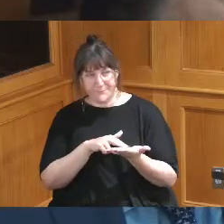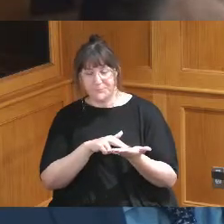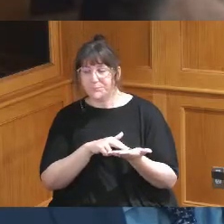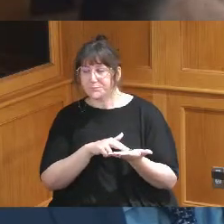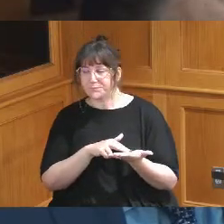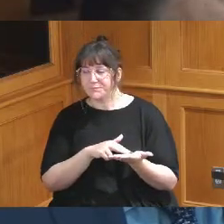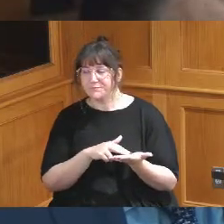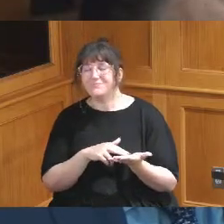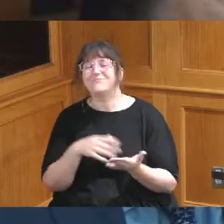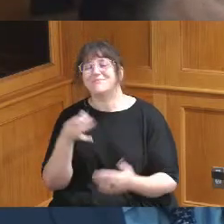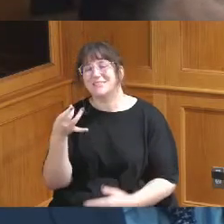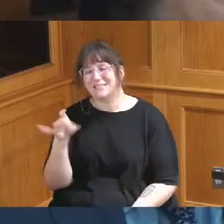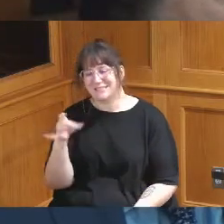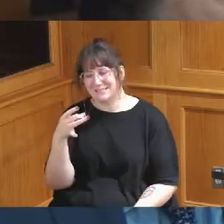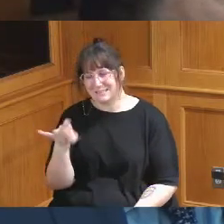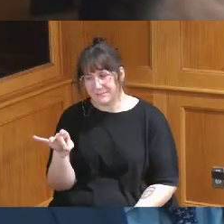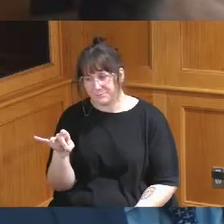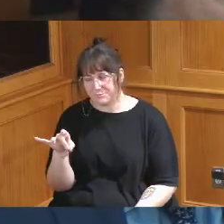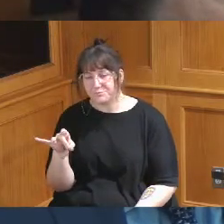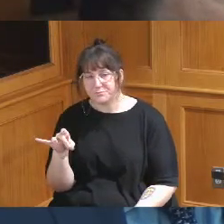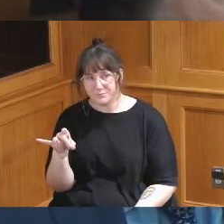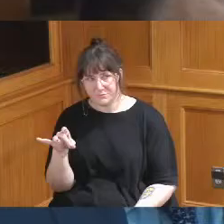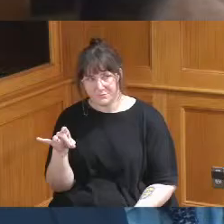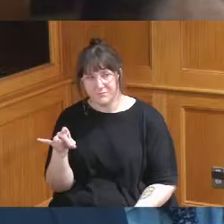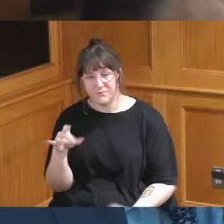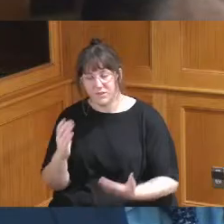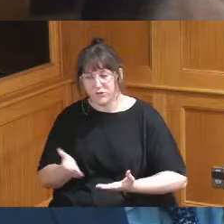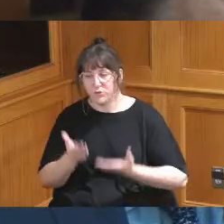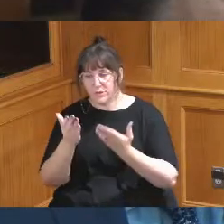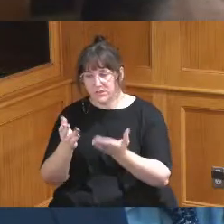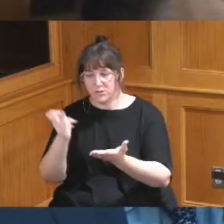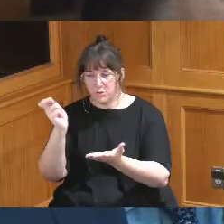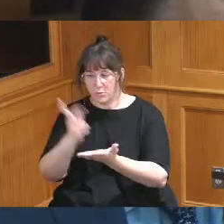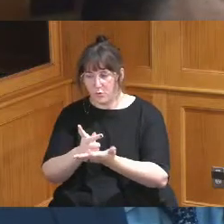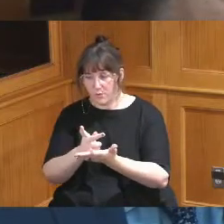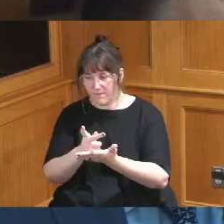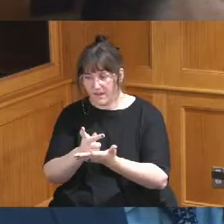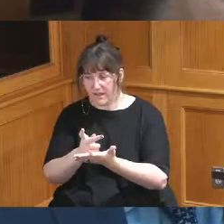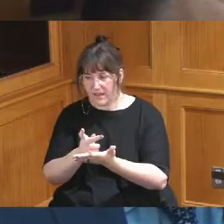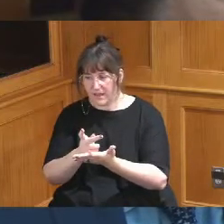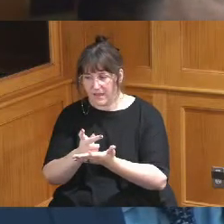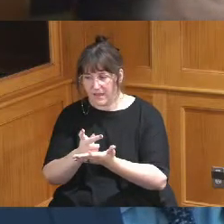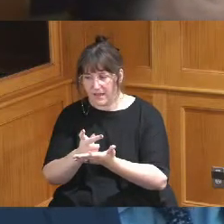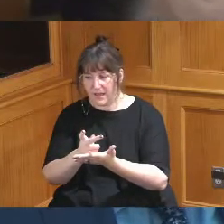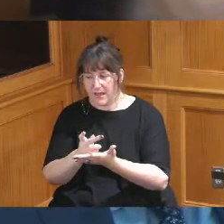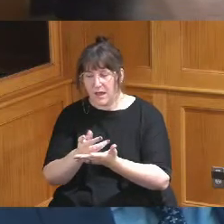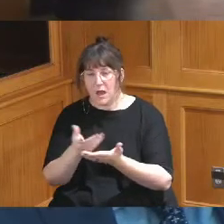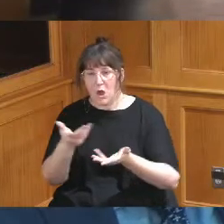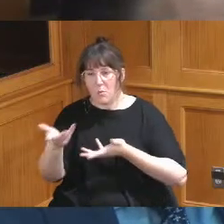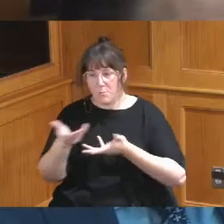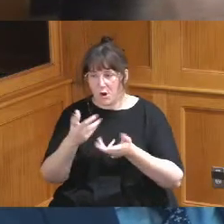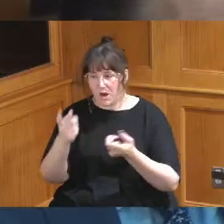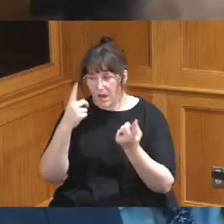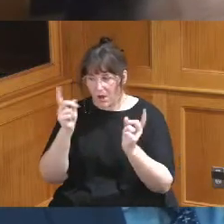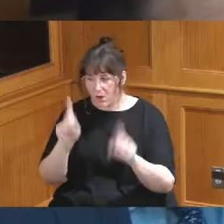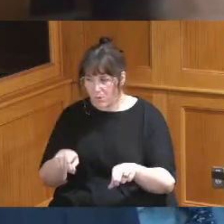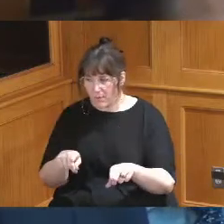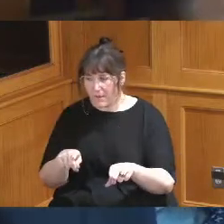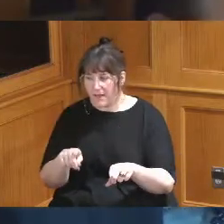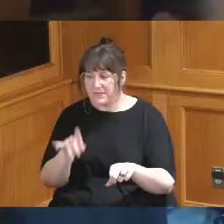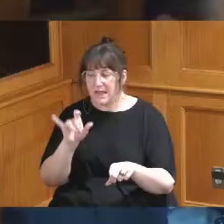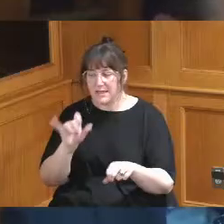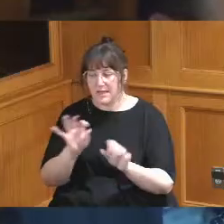item number 18 is a resolution approving collective bargaining agreement, which is very